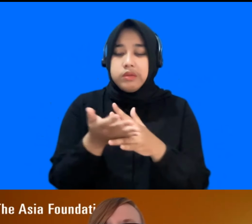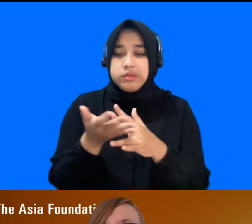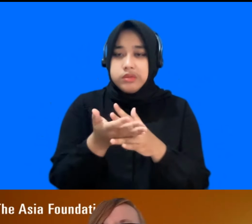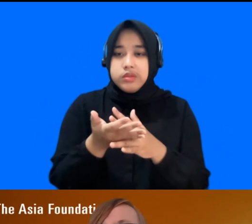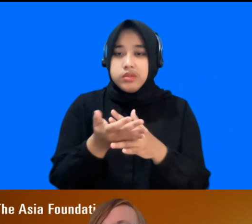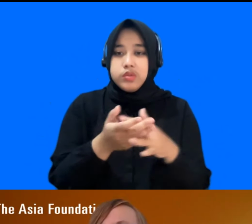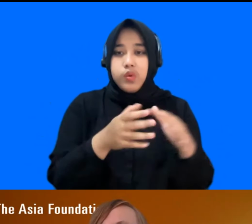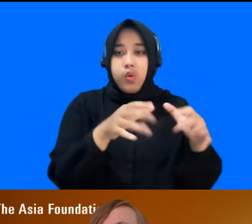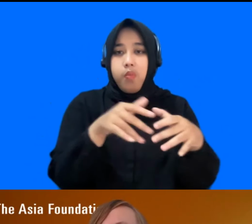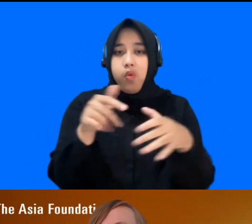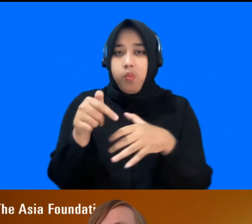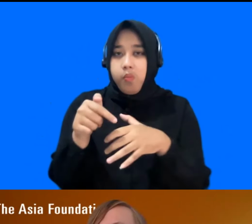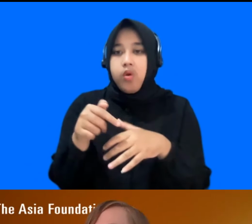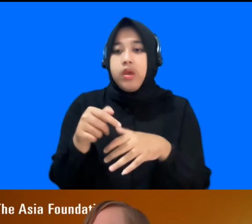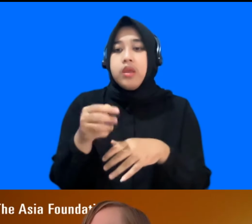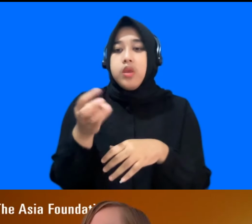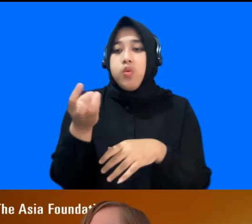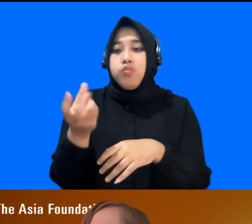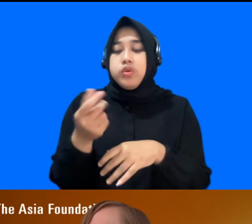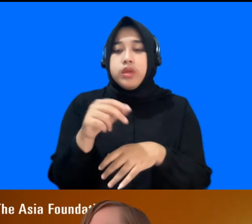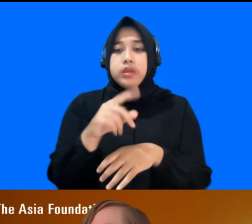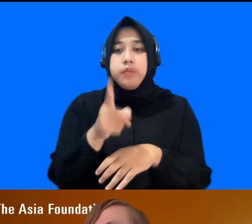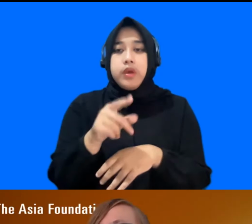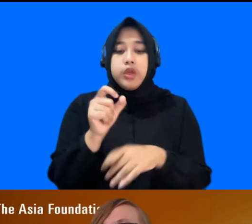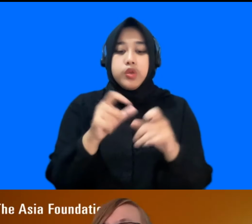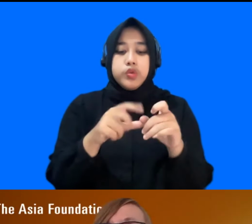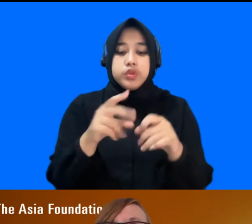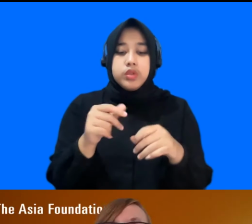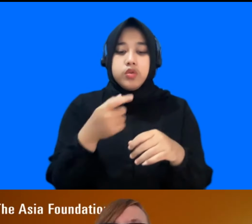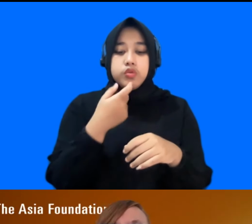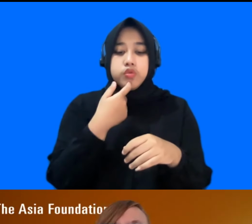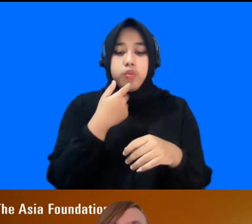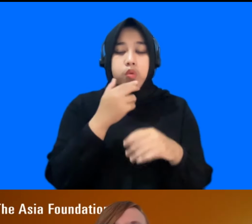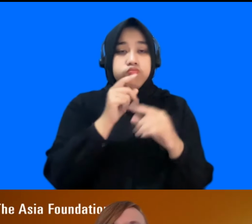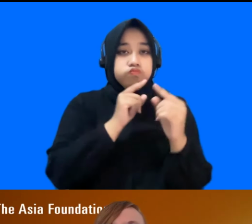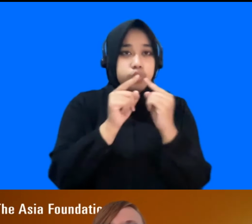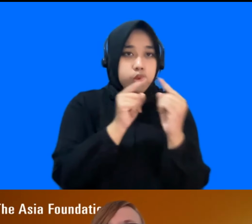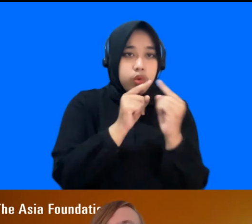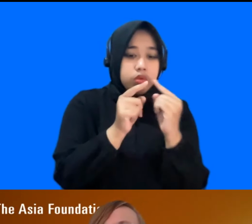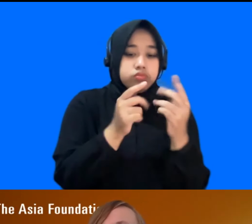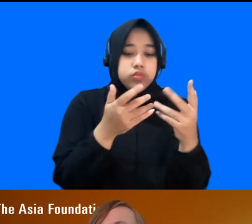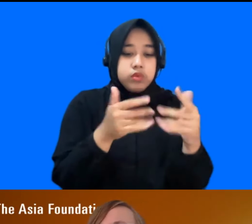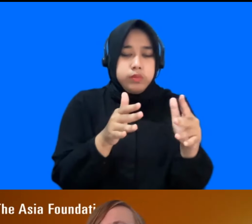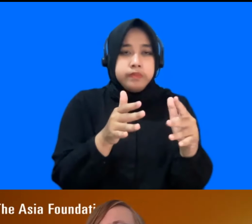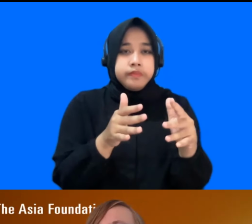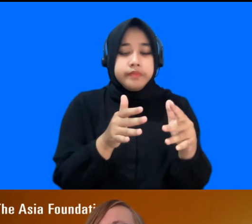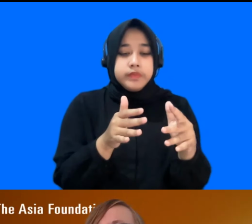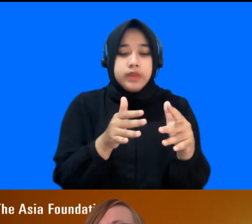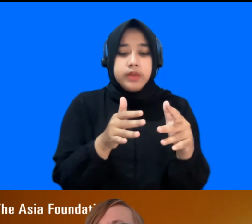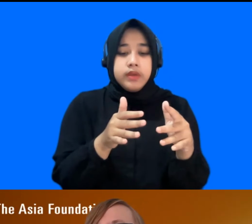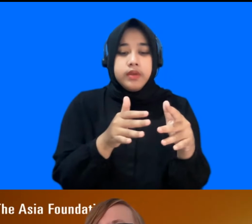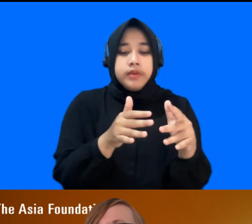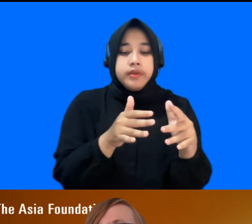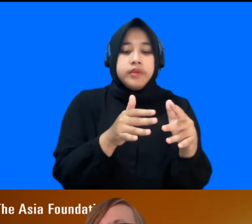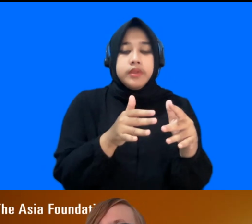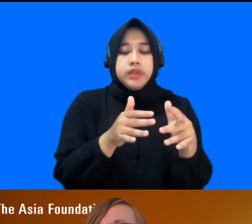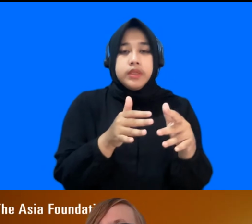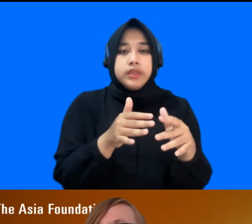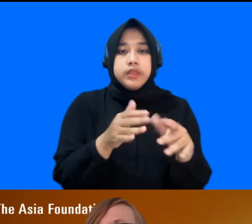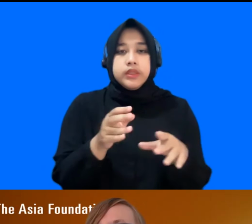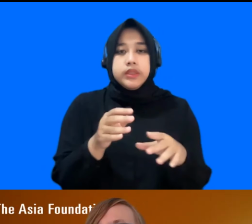several consultations and conversations with DILG Region 4 in the Philippines, the Department of Local and Interior Government, and